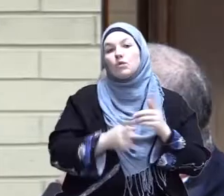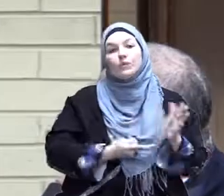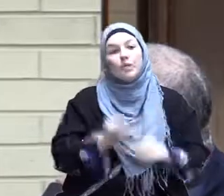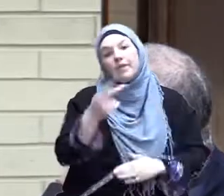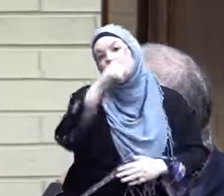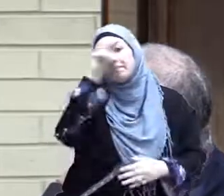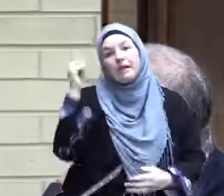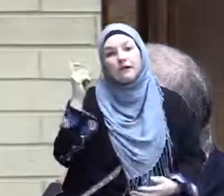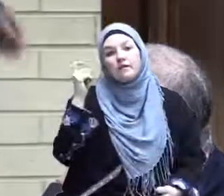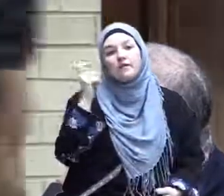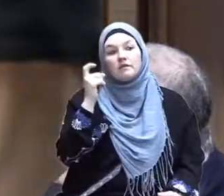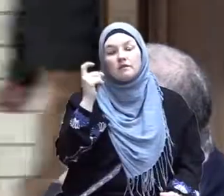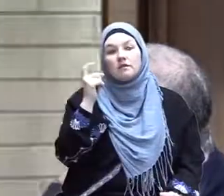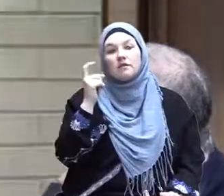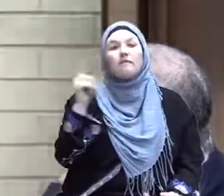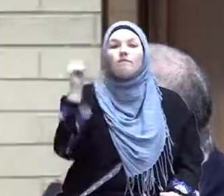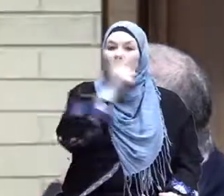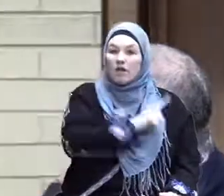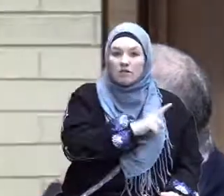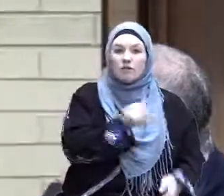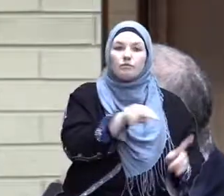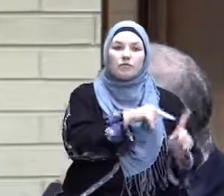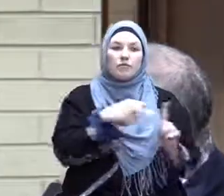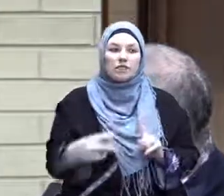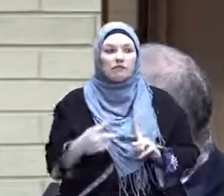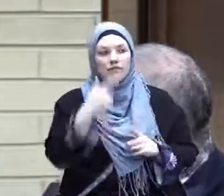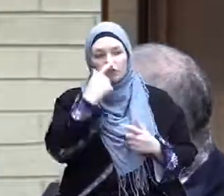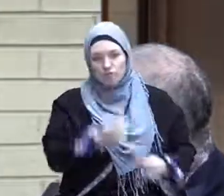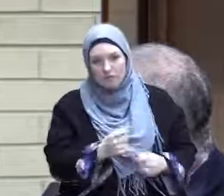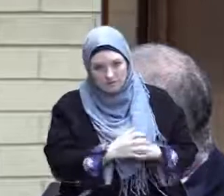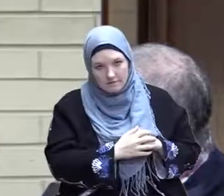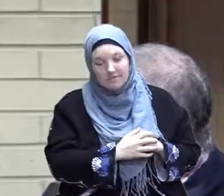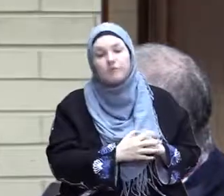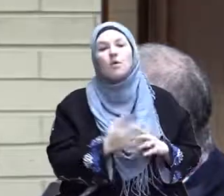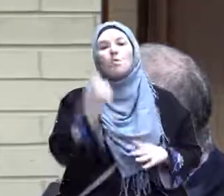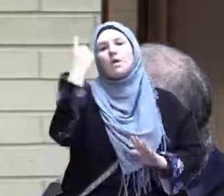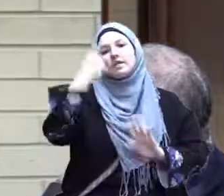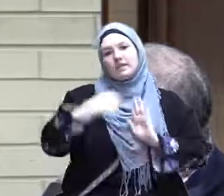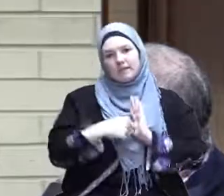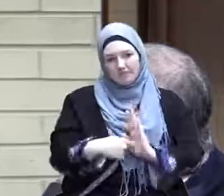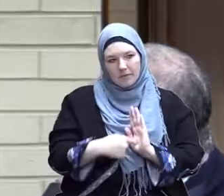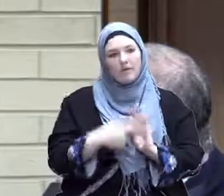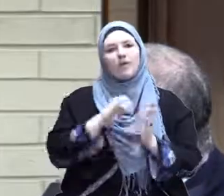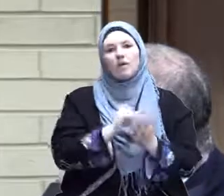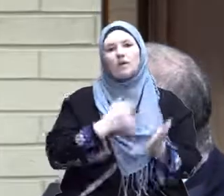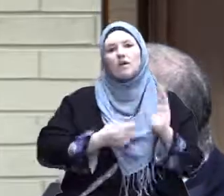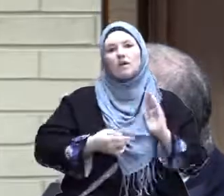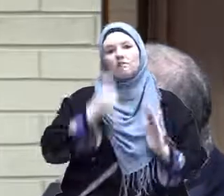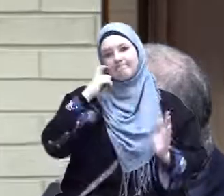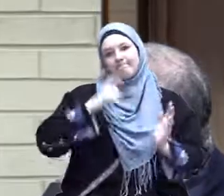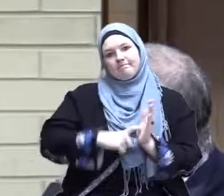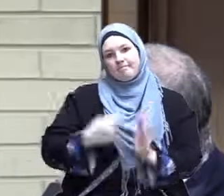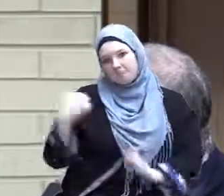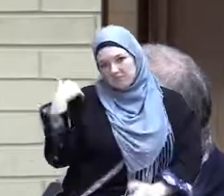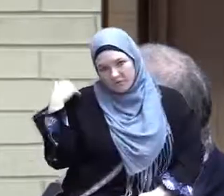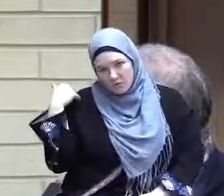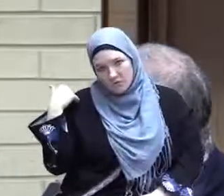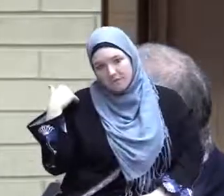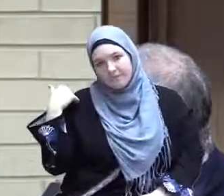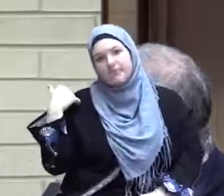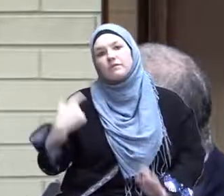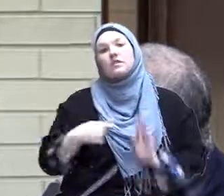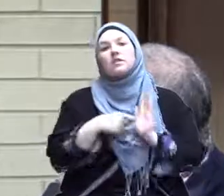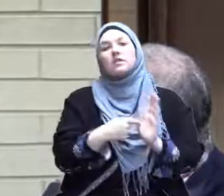it is because of false perceived interest. One of the examples that we highlighted before is